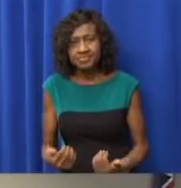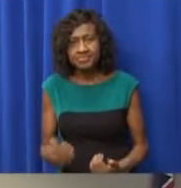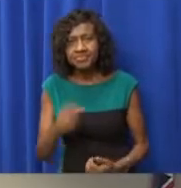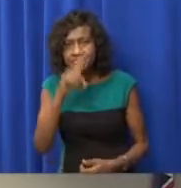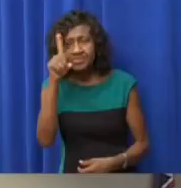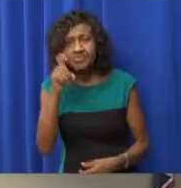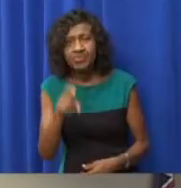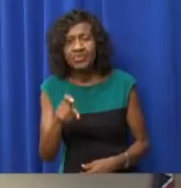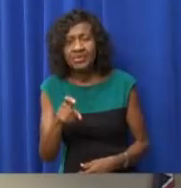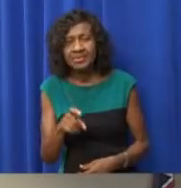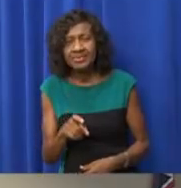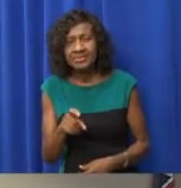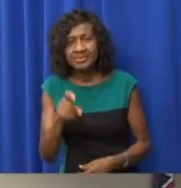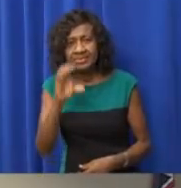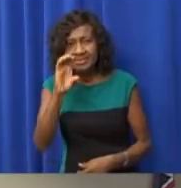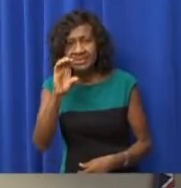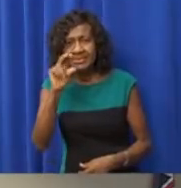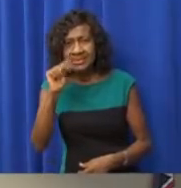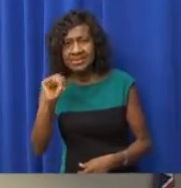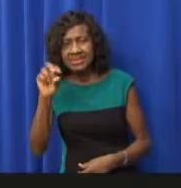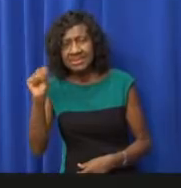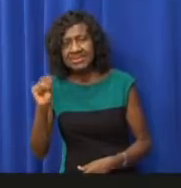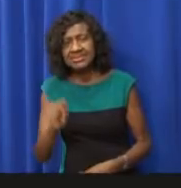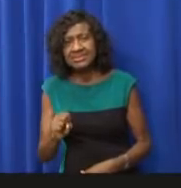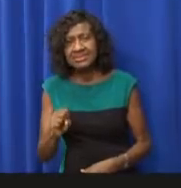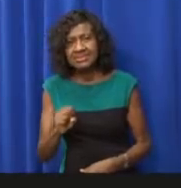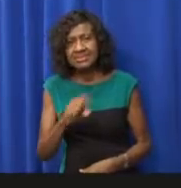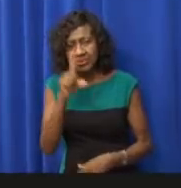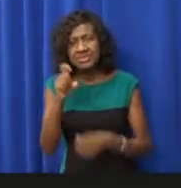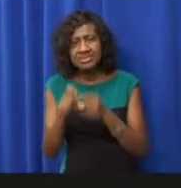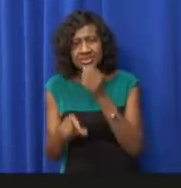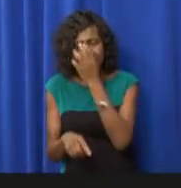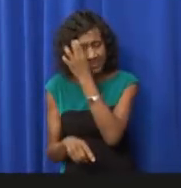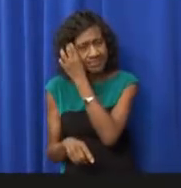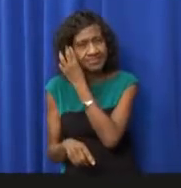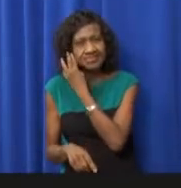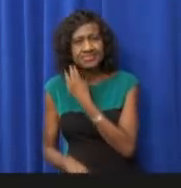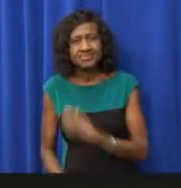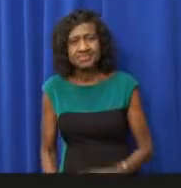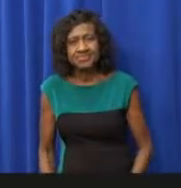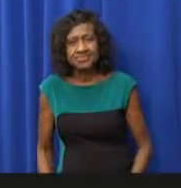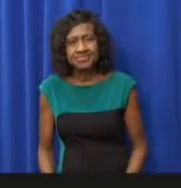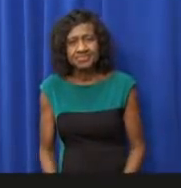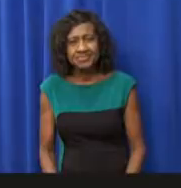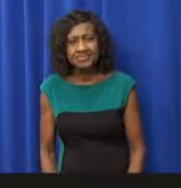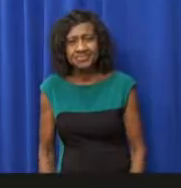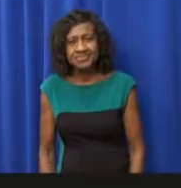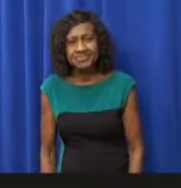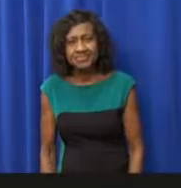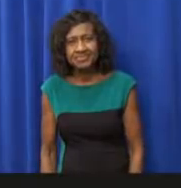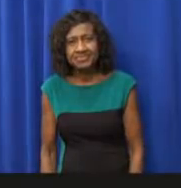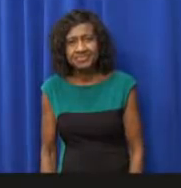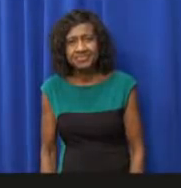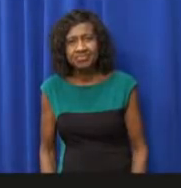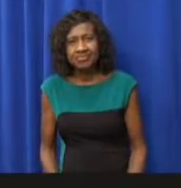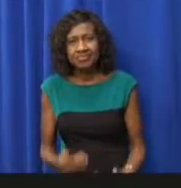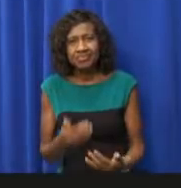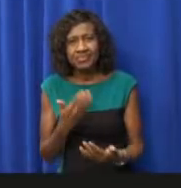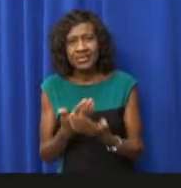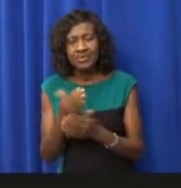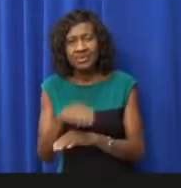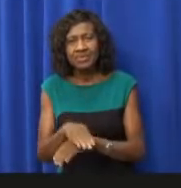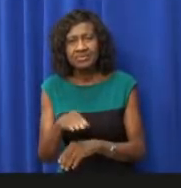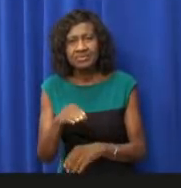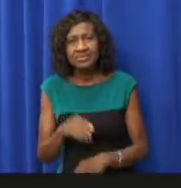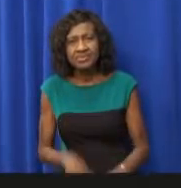Wendy from CNS for questions for Dr. Lee. Wendy, please go ahead. Thank you, Donna. Good afternoon, Dr. Lee.